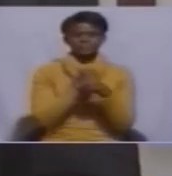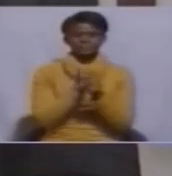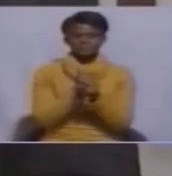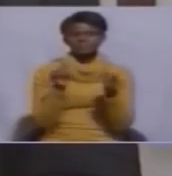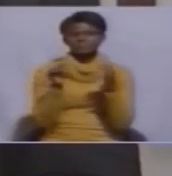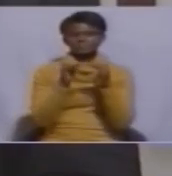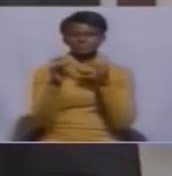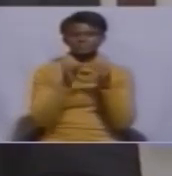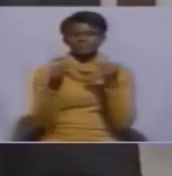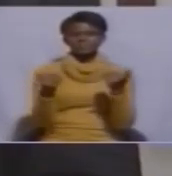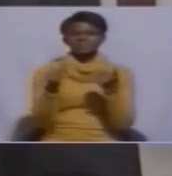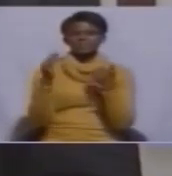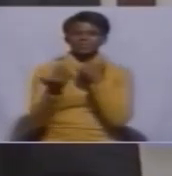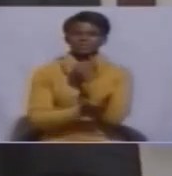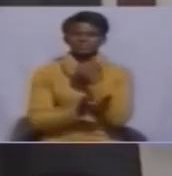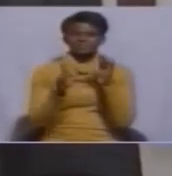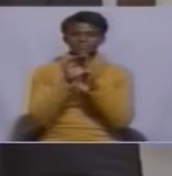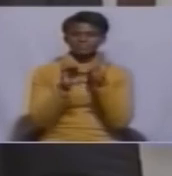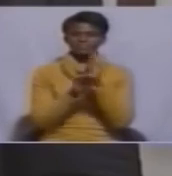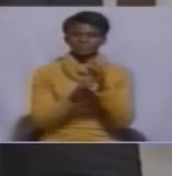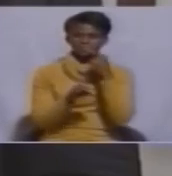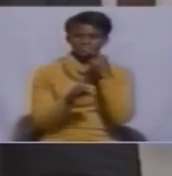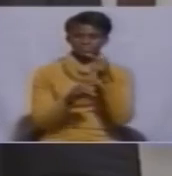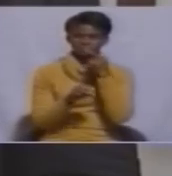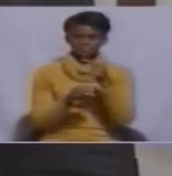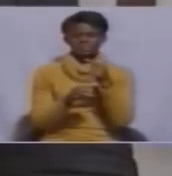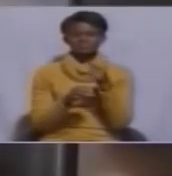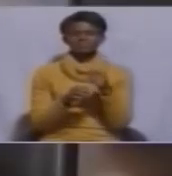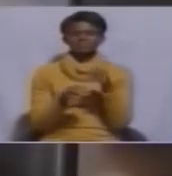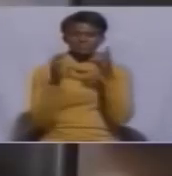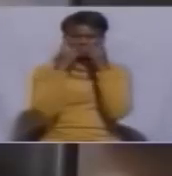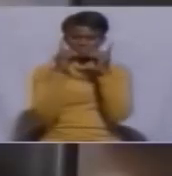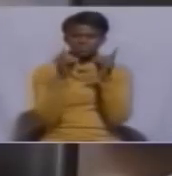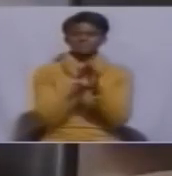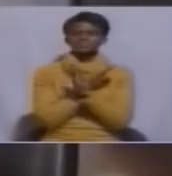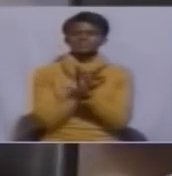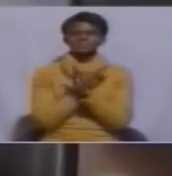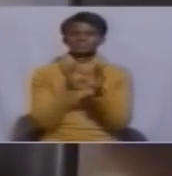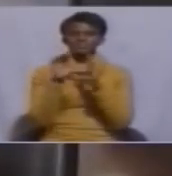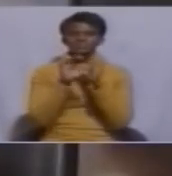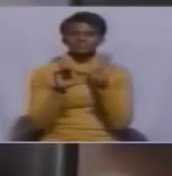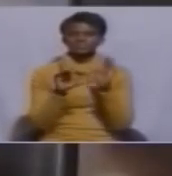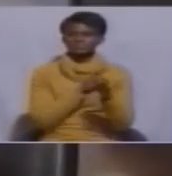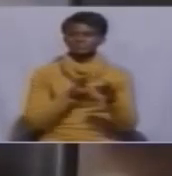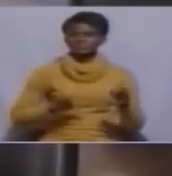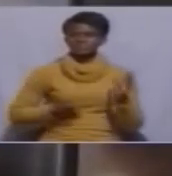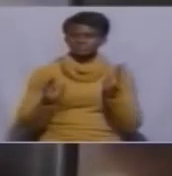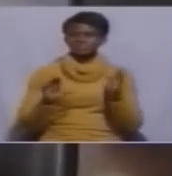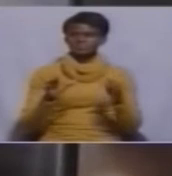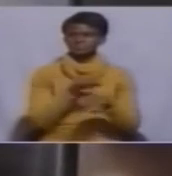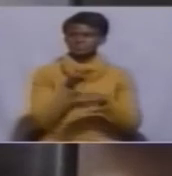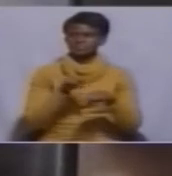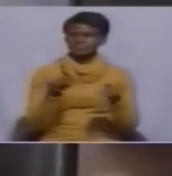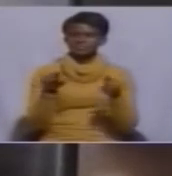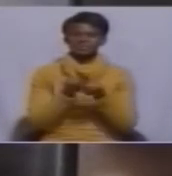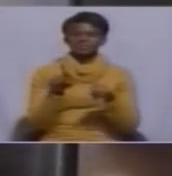level. Let me take you to the preamble of the Constitution, which says, which declares Zambia as a Christian nation, but at the same time upholds the country